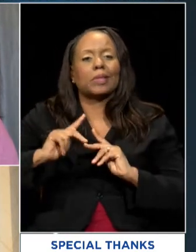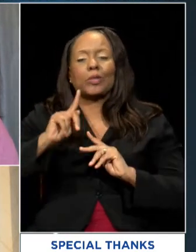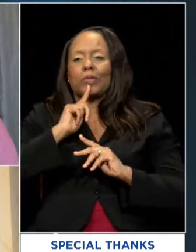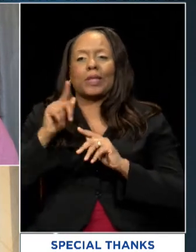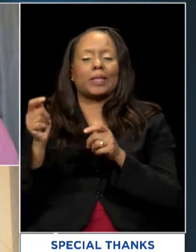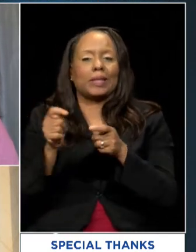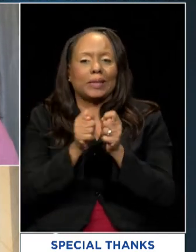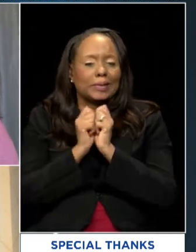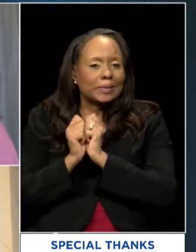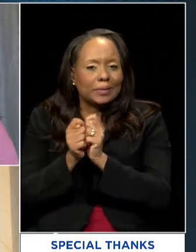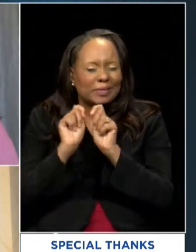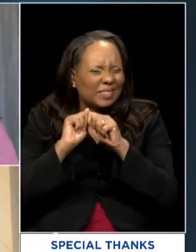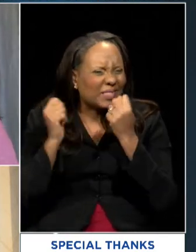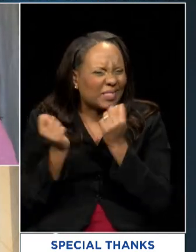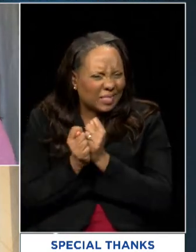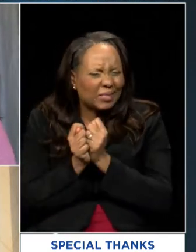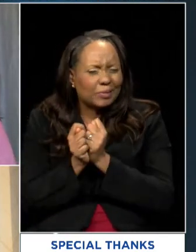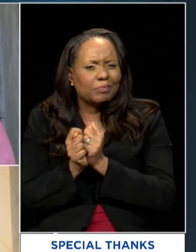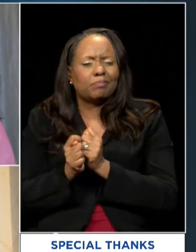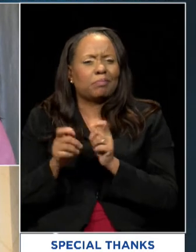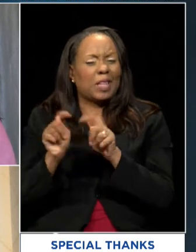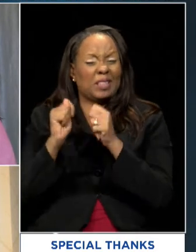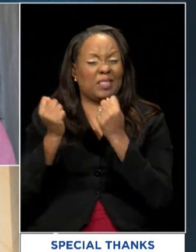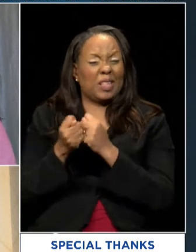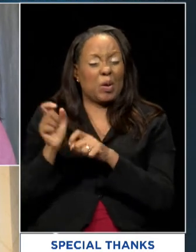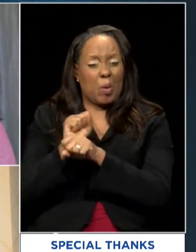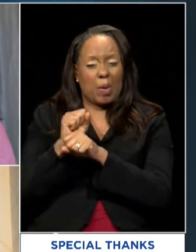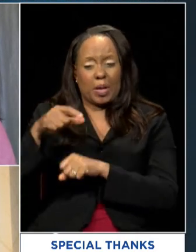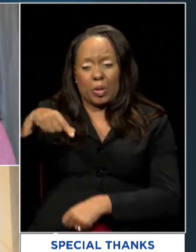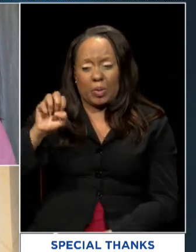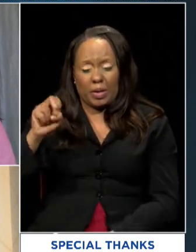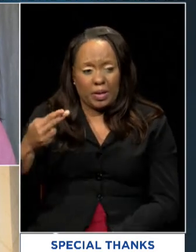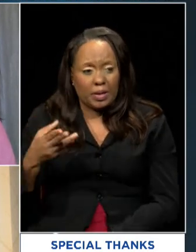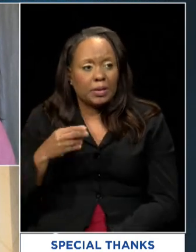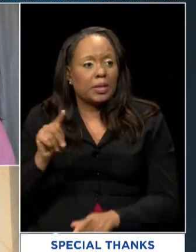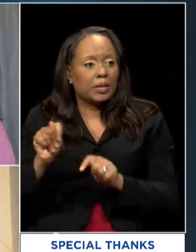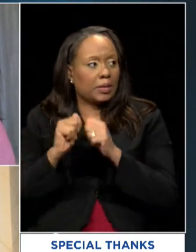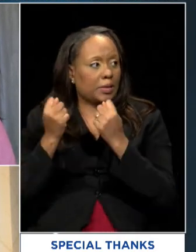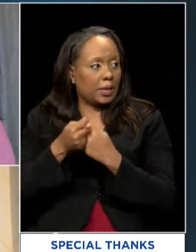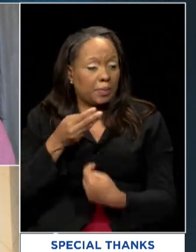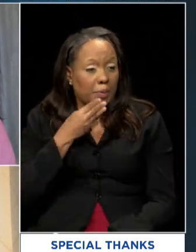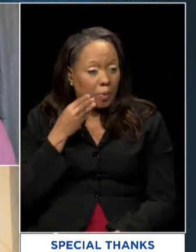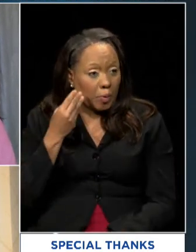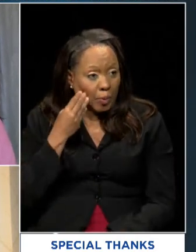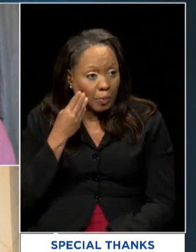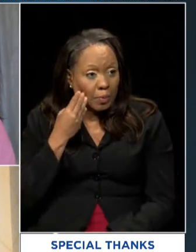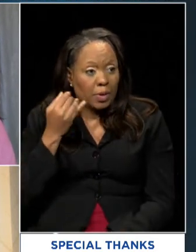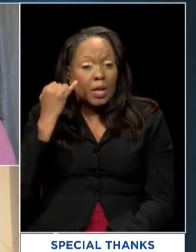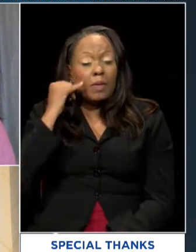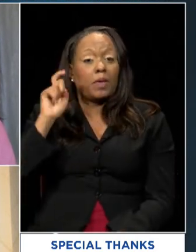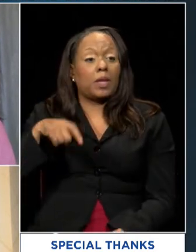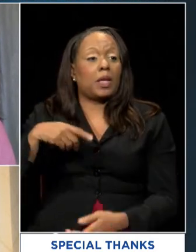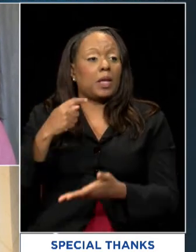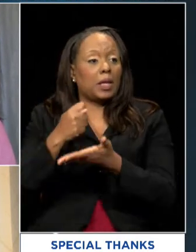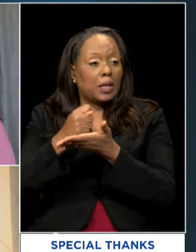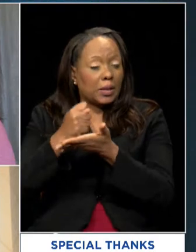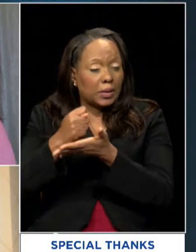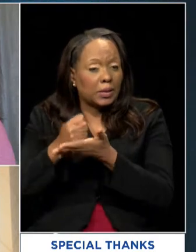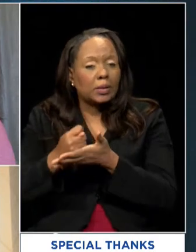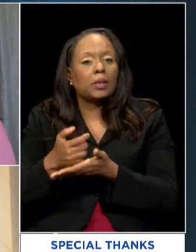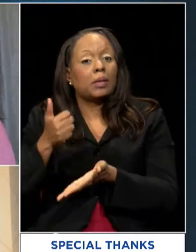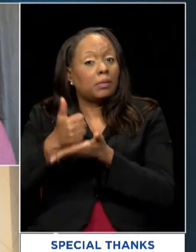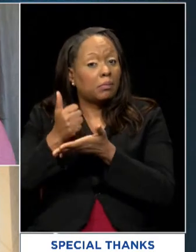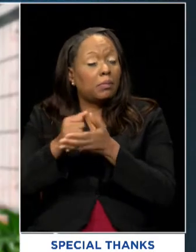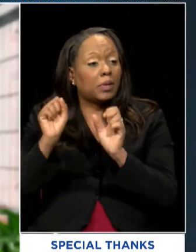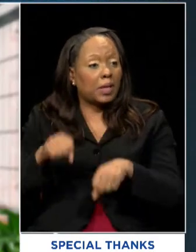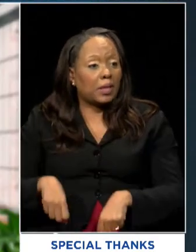so that they have a team at the QEH and you also have a team at home. So if there is need for rehabilitation, please do your part to